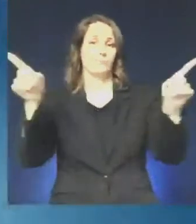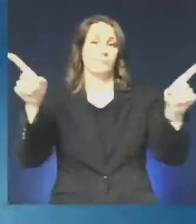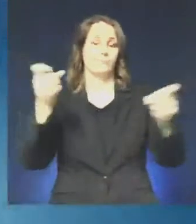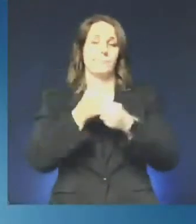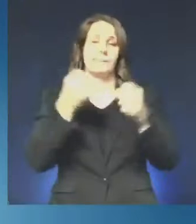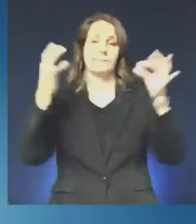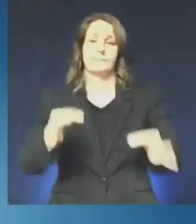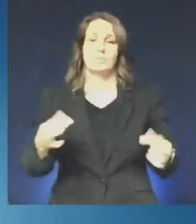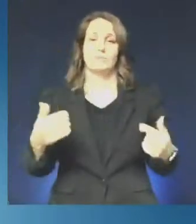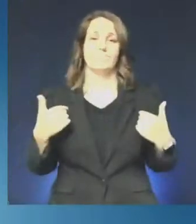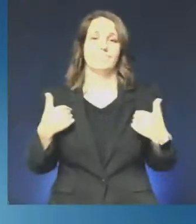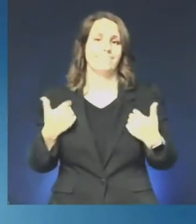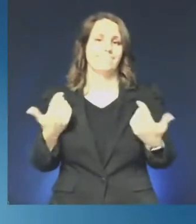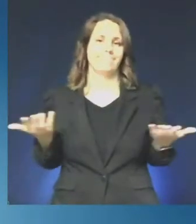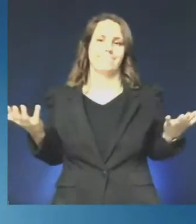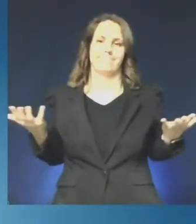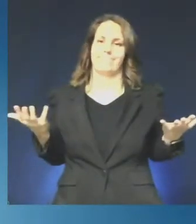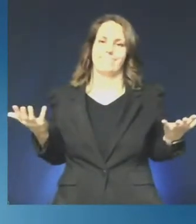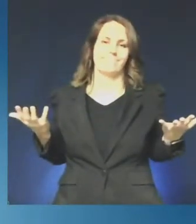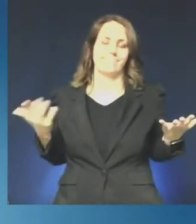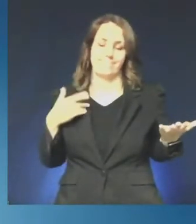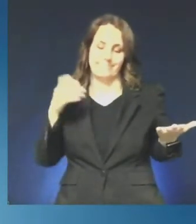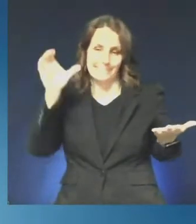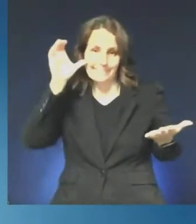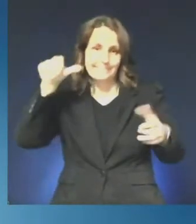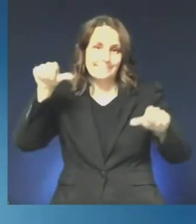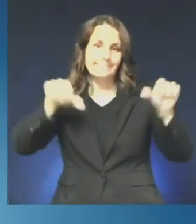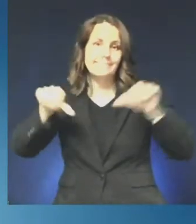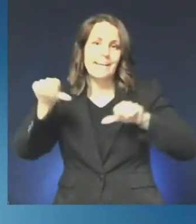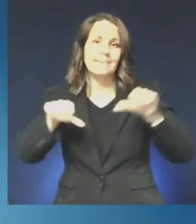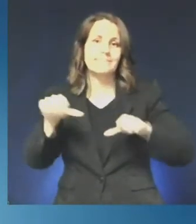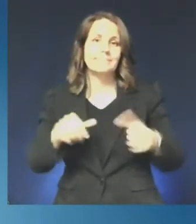Fox from Wisconsin Public Radio. Madeline?